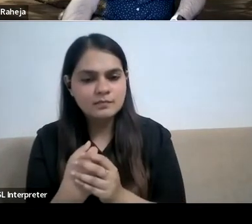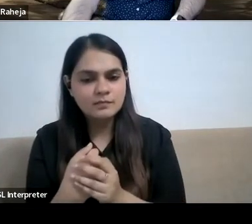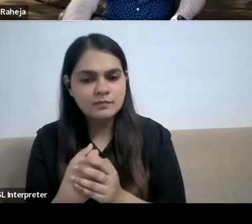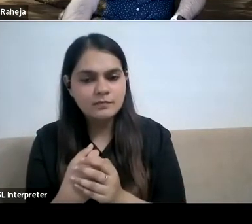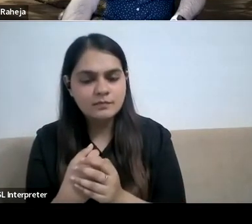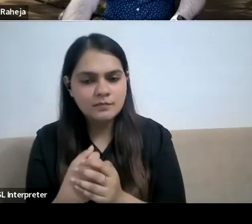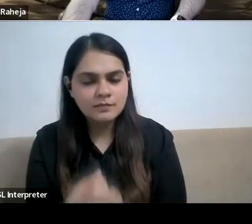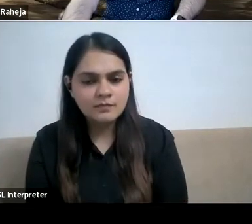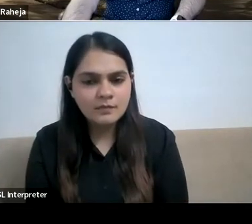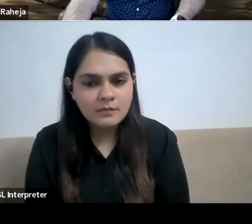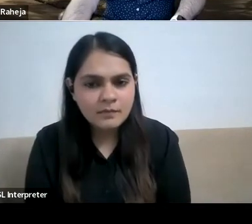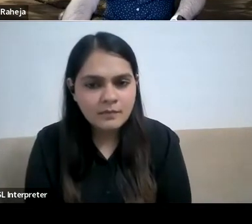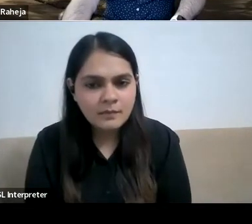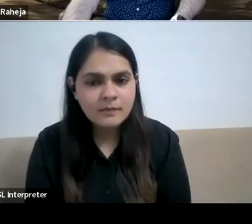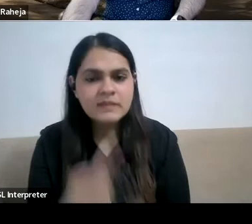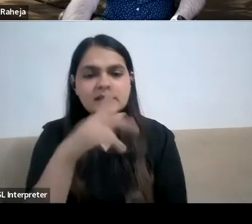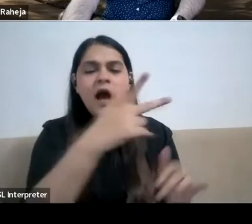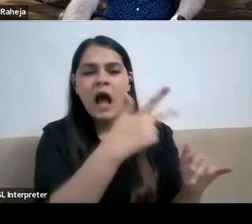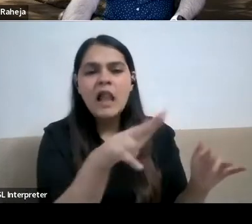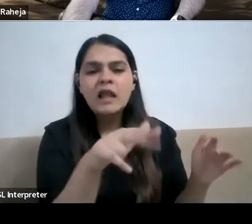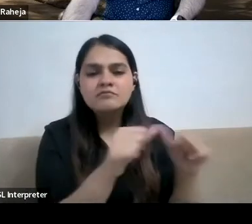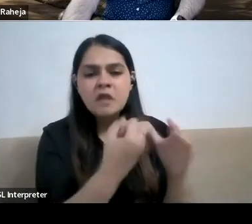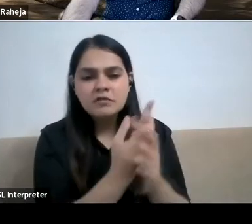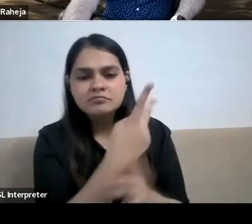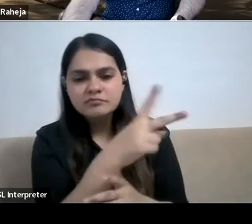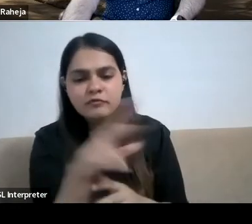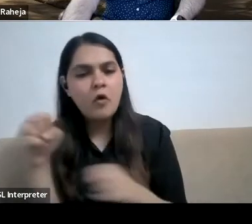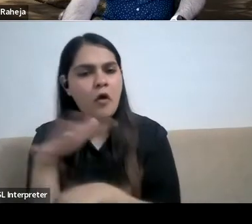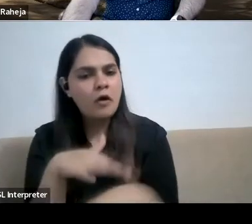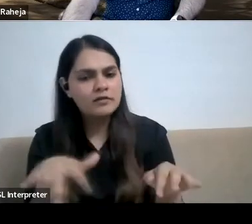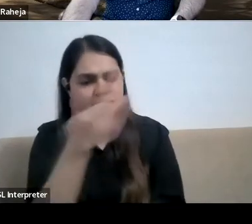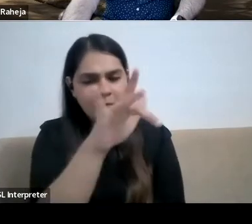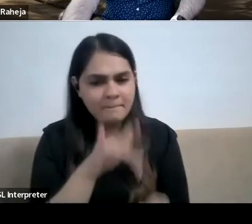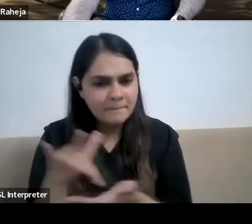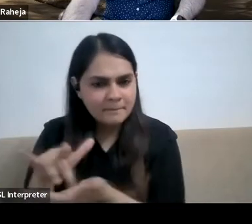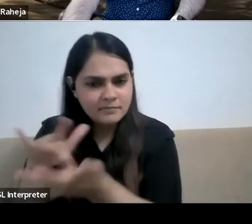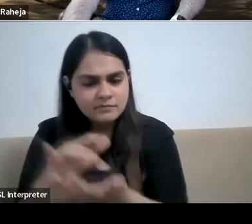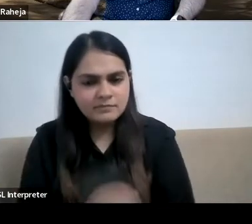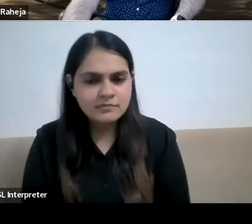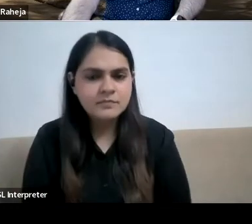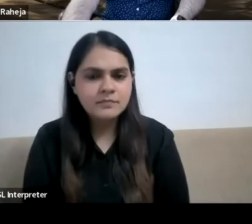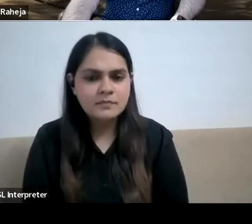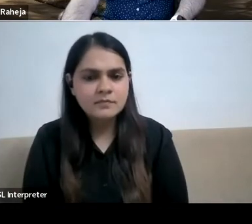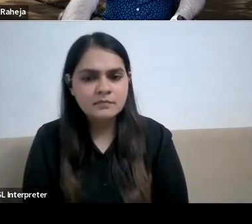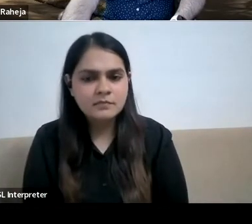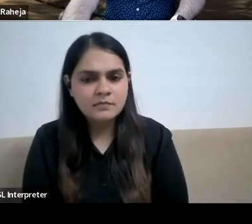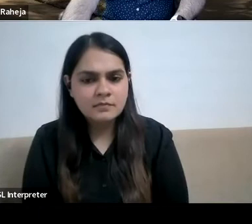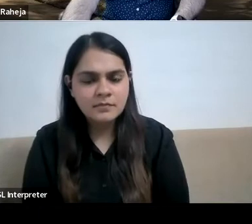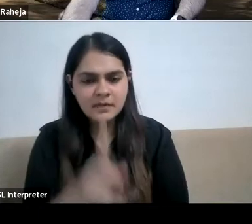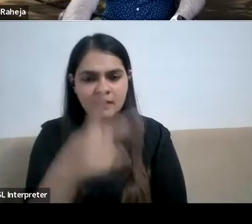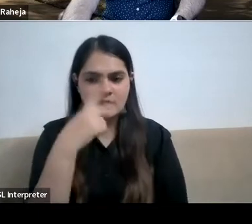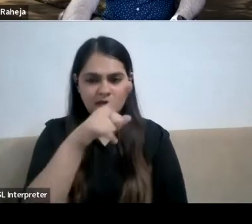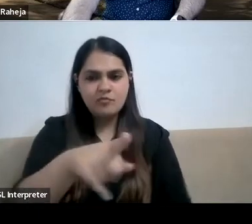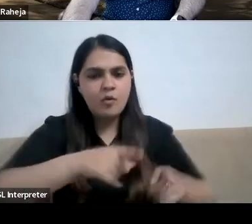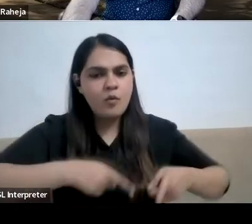and also Samarthanam is also the organization. So this is the street, and this